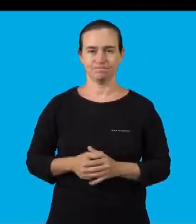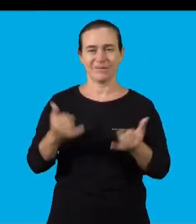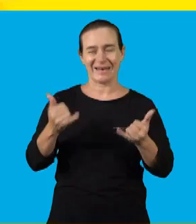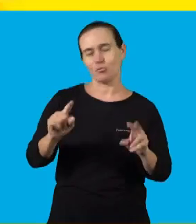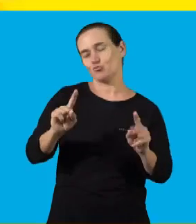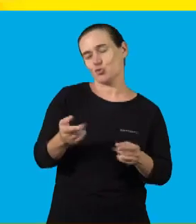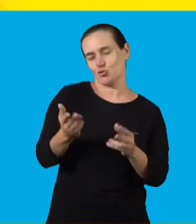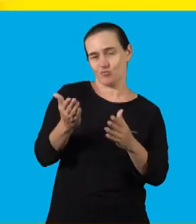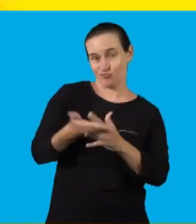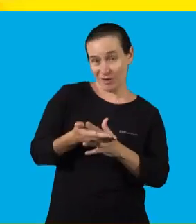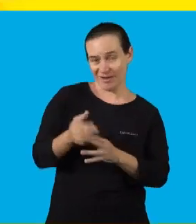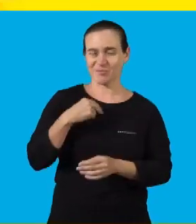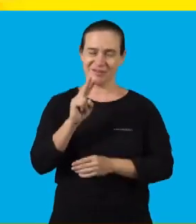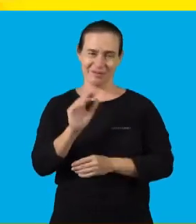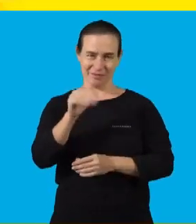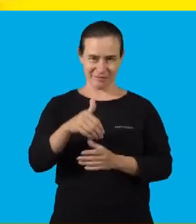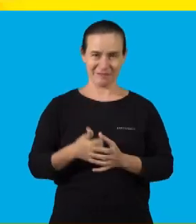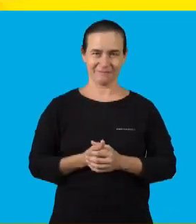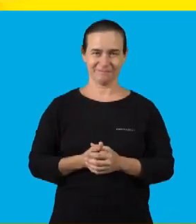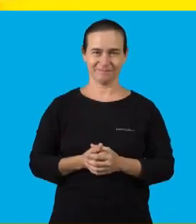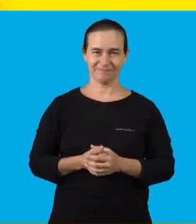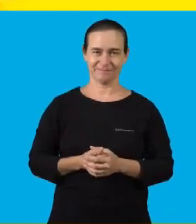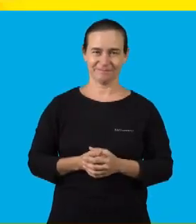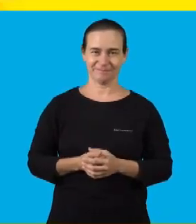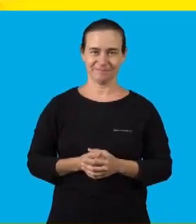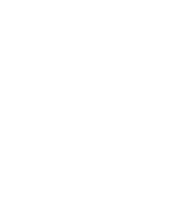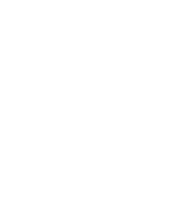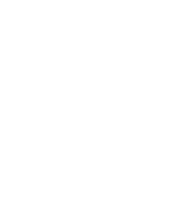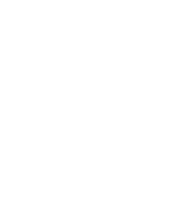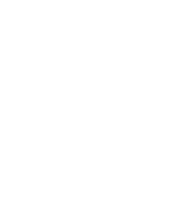77. Let's quickly go to an ad break and then we'll see you just now.